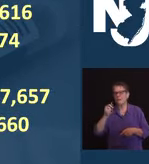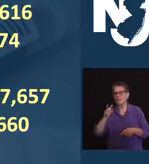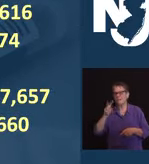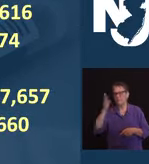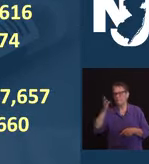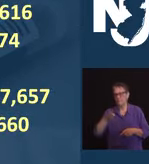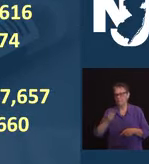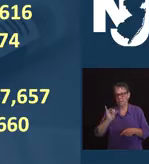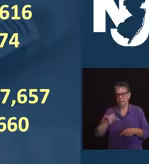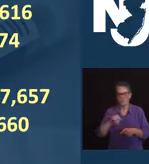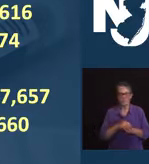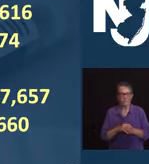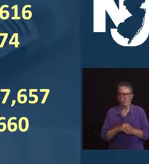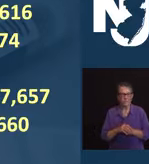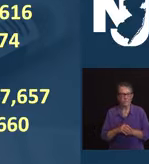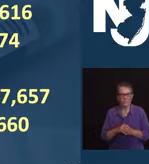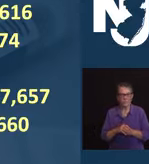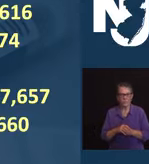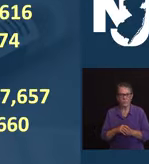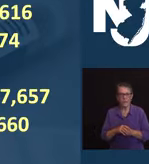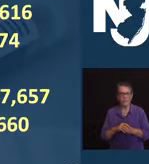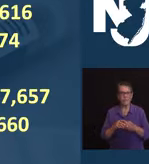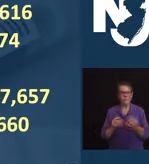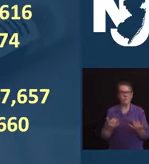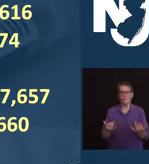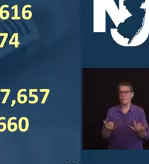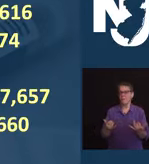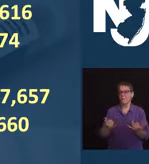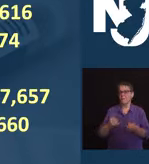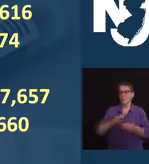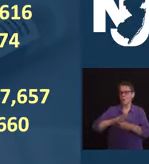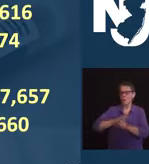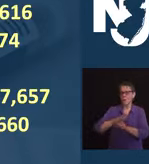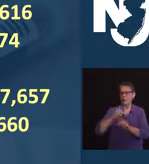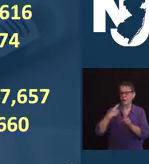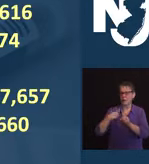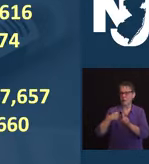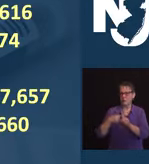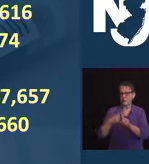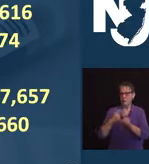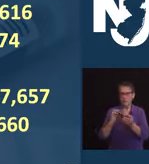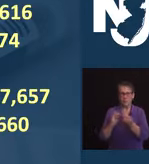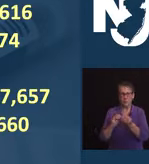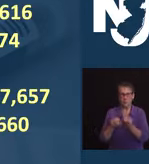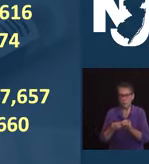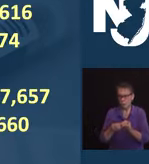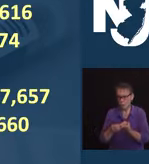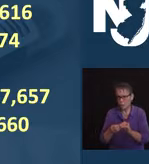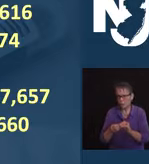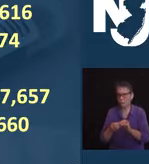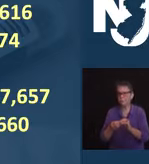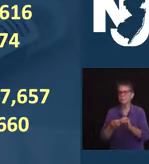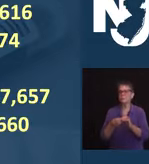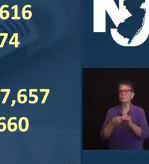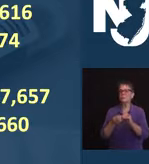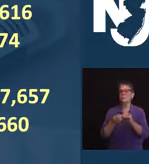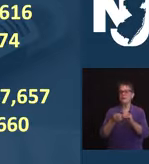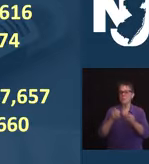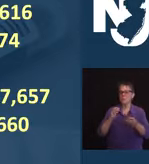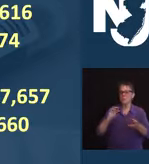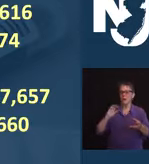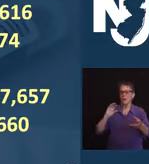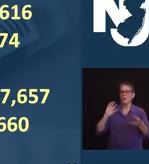3,834 positive PCR and presumed positive antigen test results for a cumulative statewide total of